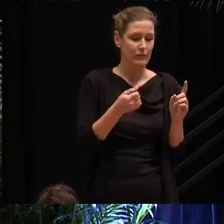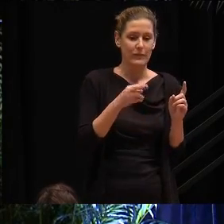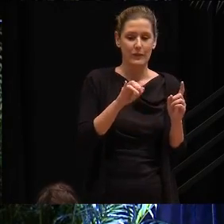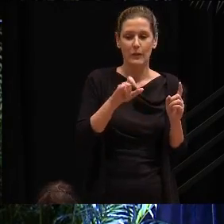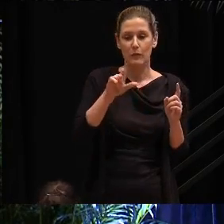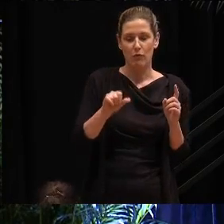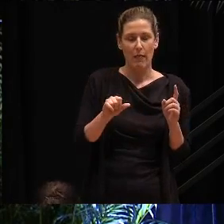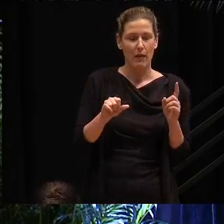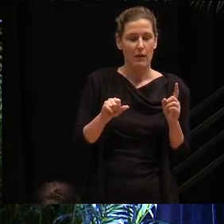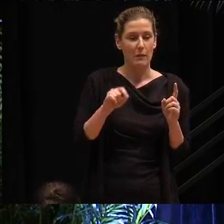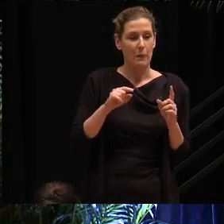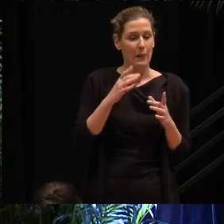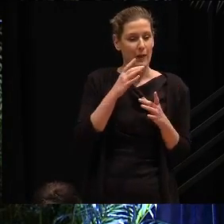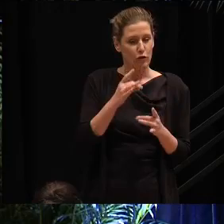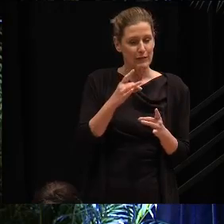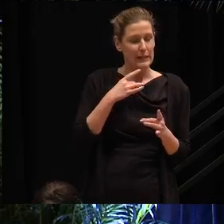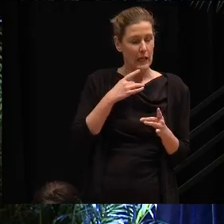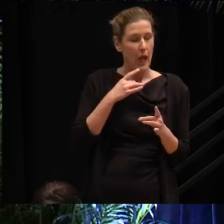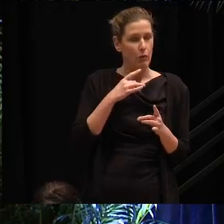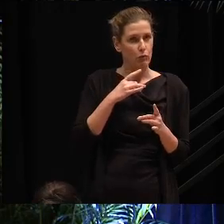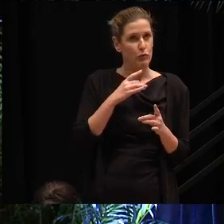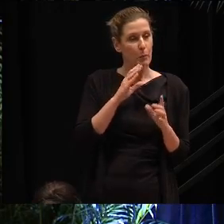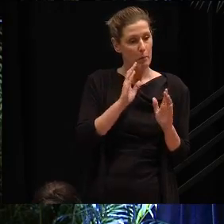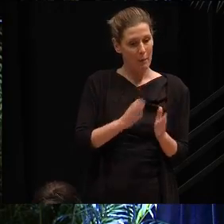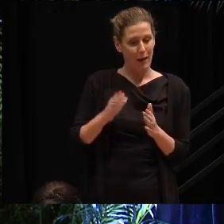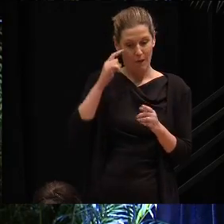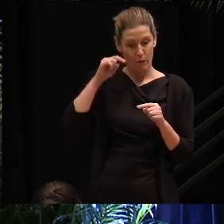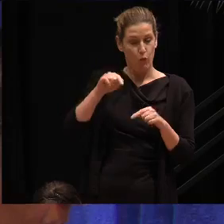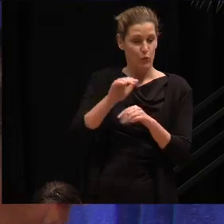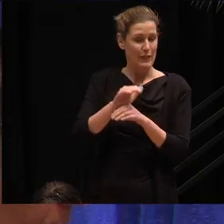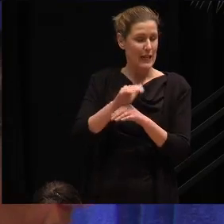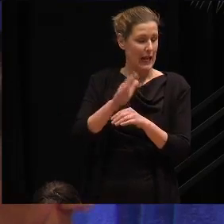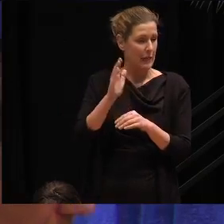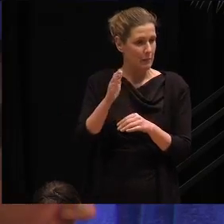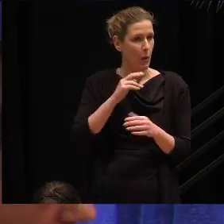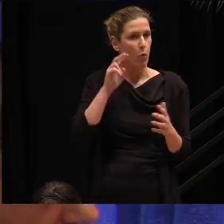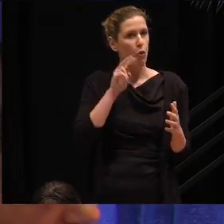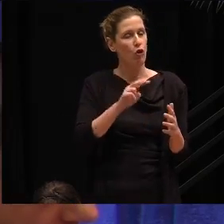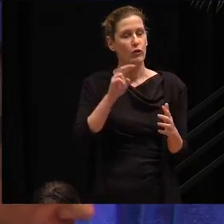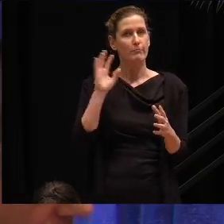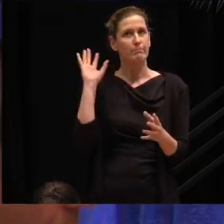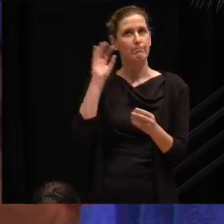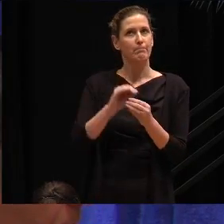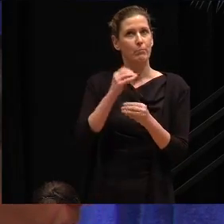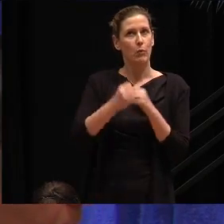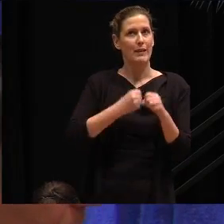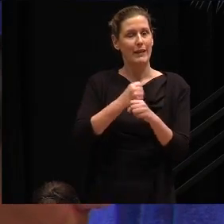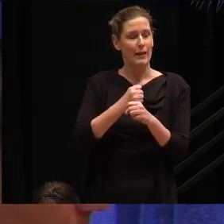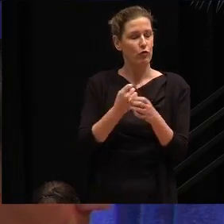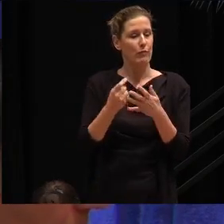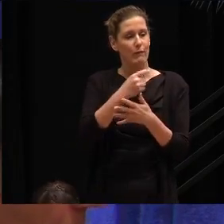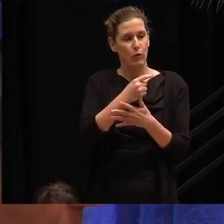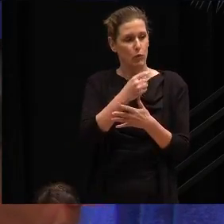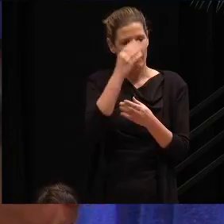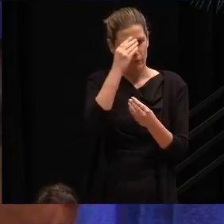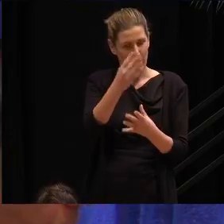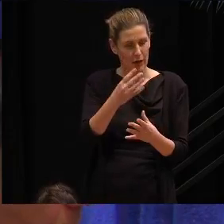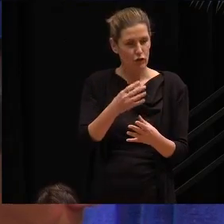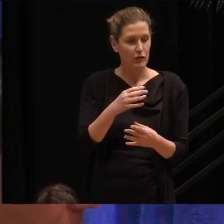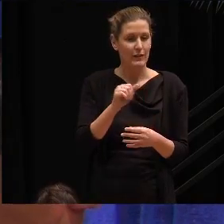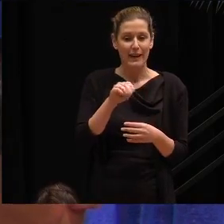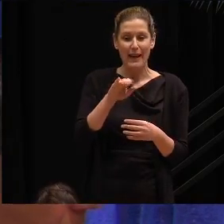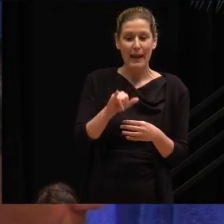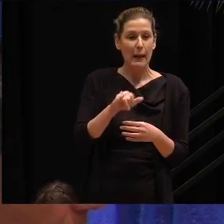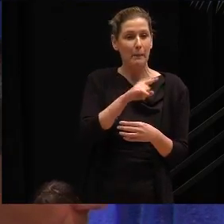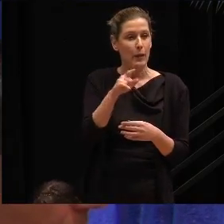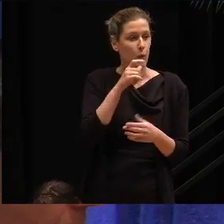interesting. I was working to prepare for this, and I was looking at, year in review kind of stuff. And Amy Cola, who's here in the